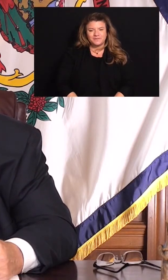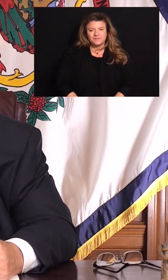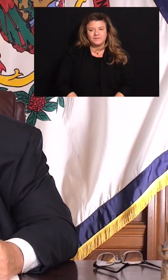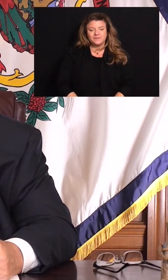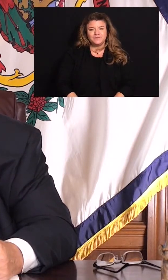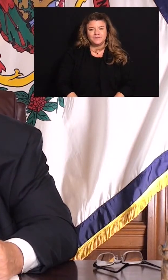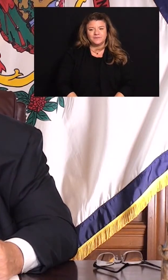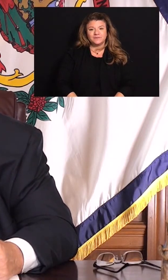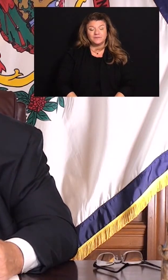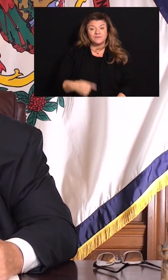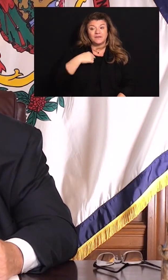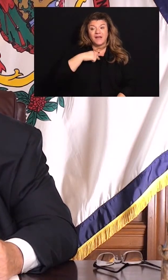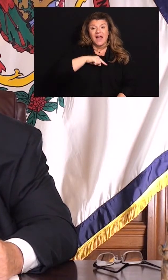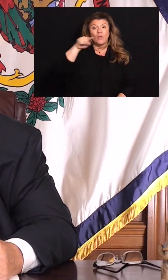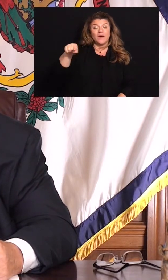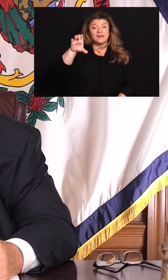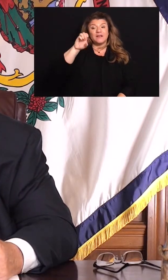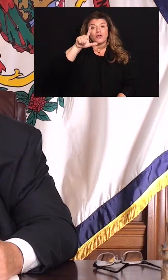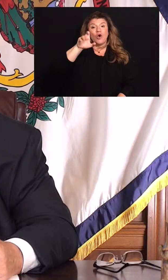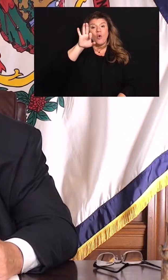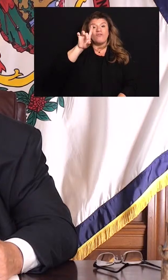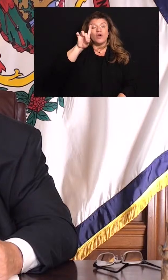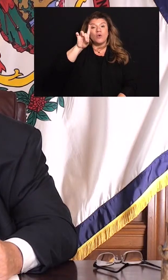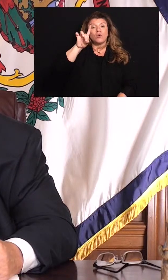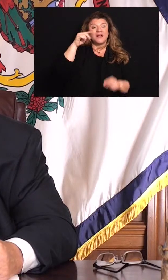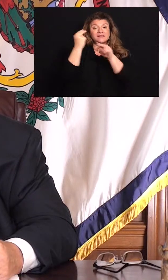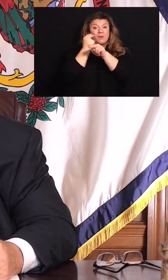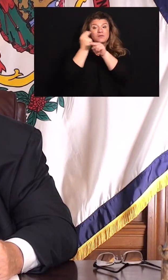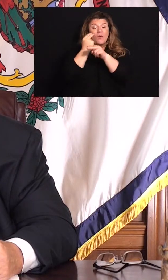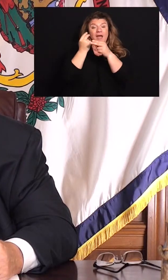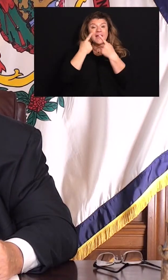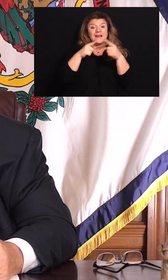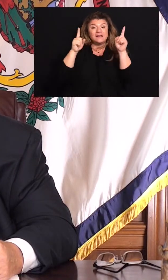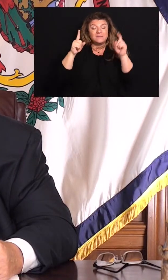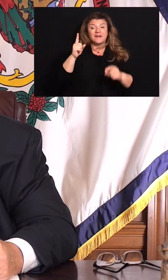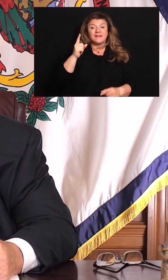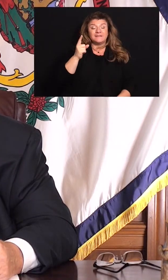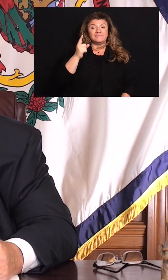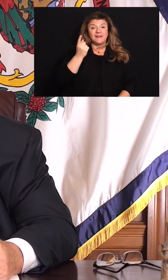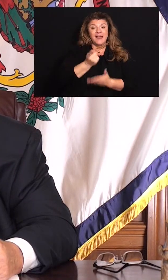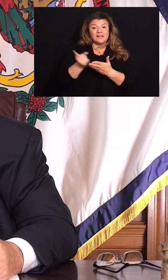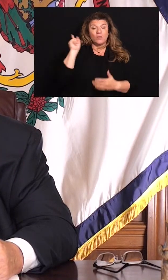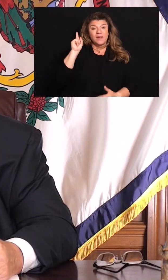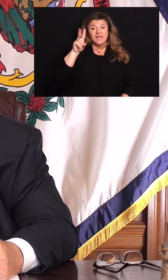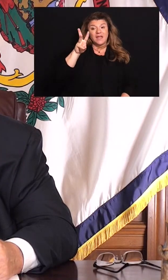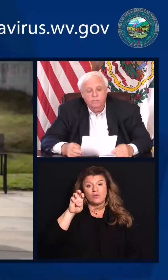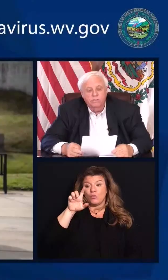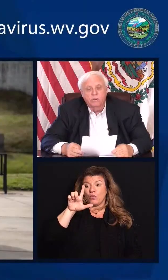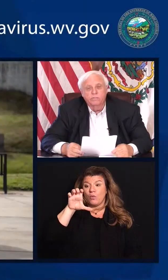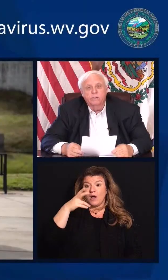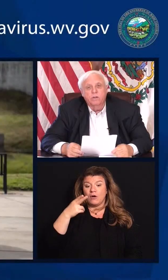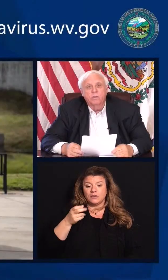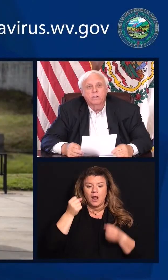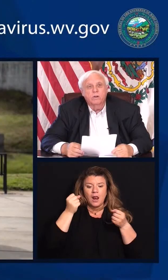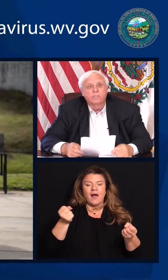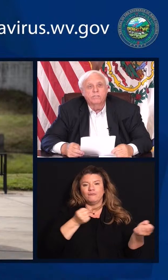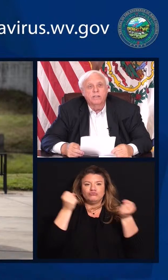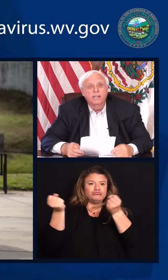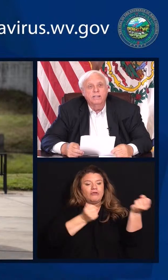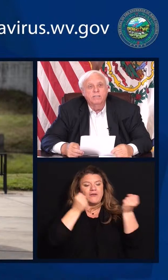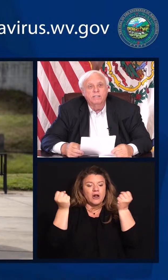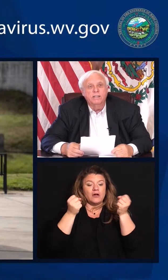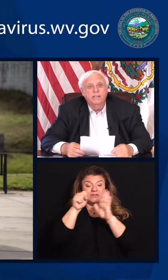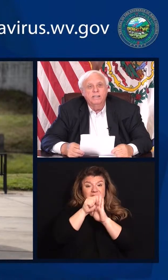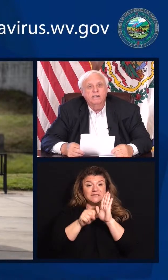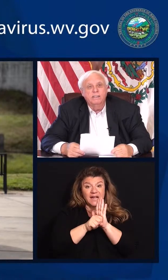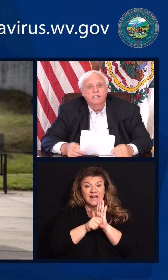I went to the Coalfield Expressway announcement in Welch the other day. A lot of driving, crisscrossing all the way across the state